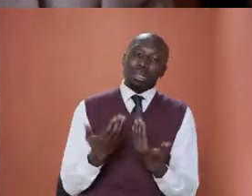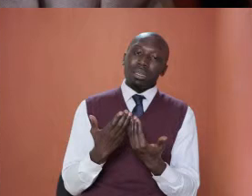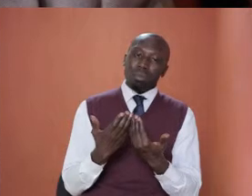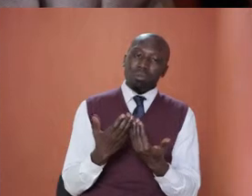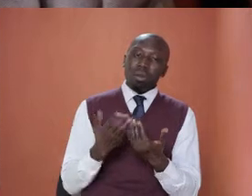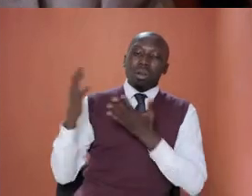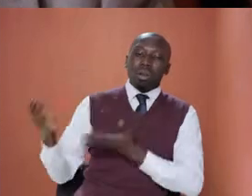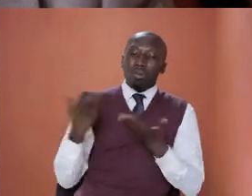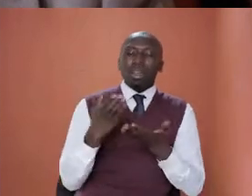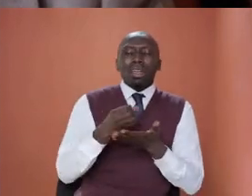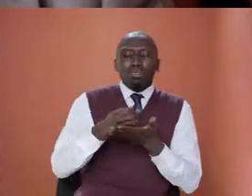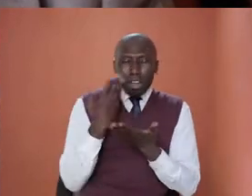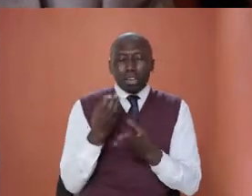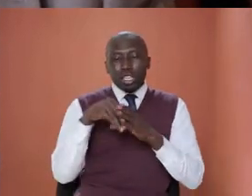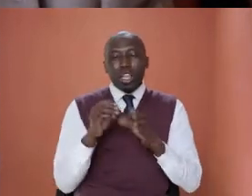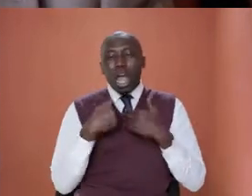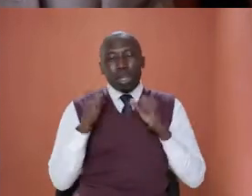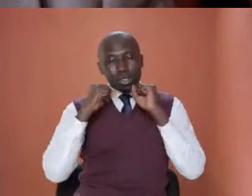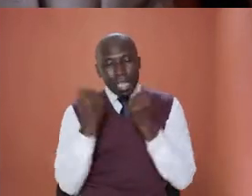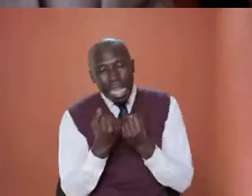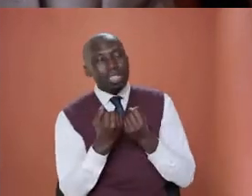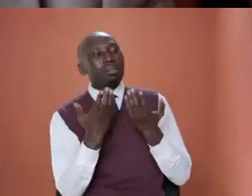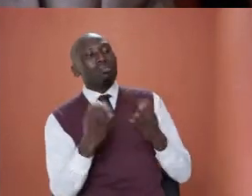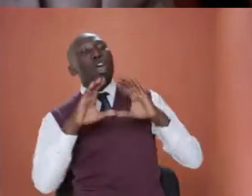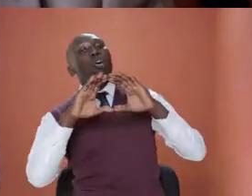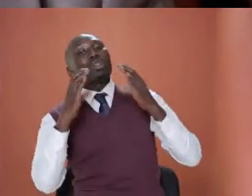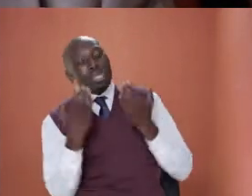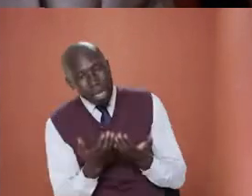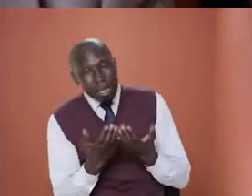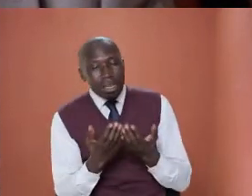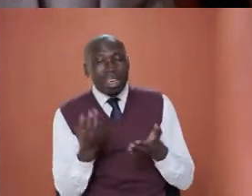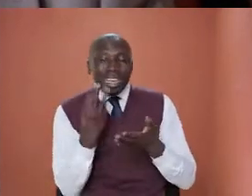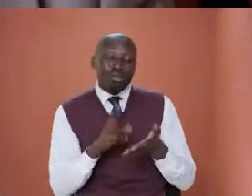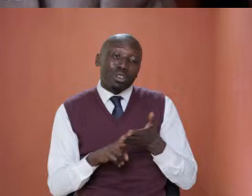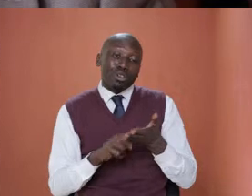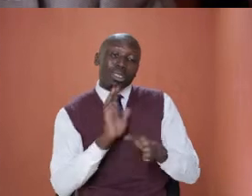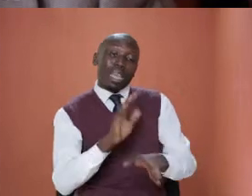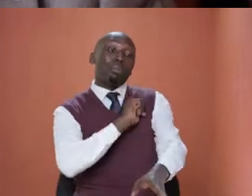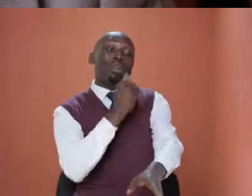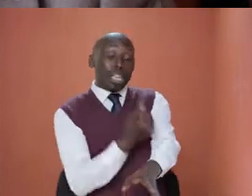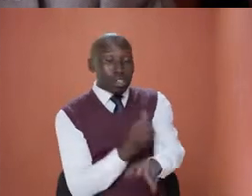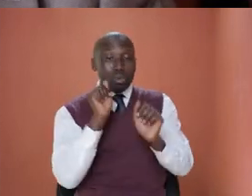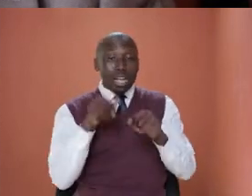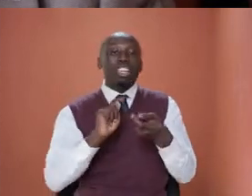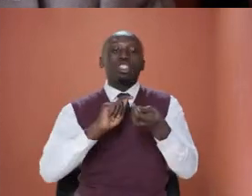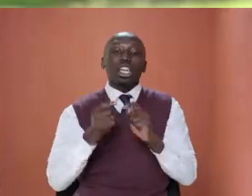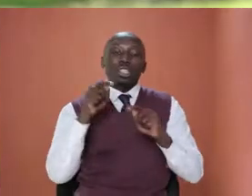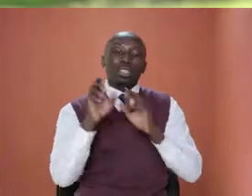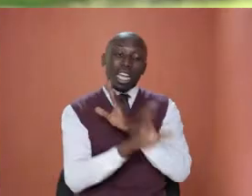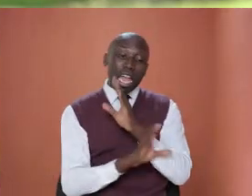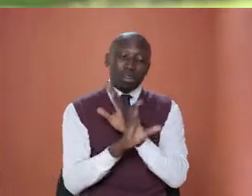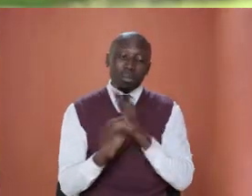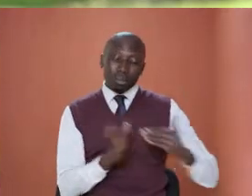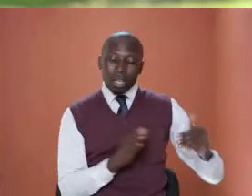a lot of value to our society, a lot of value to our community. If we utilize their potential, we can transform this country.